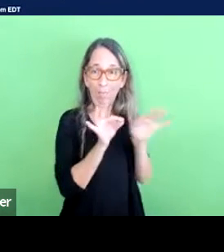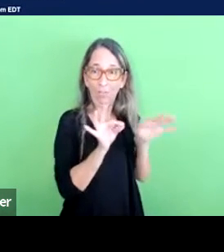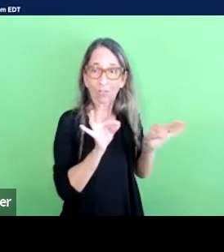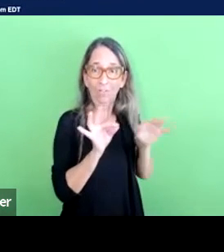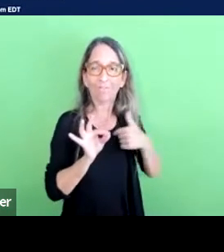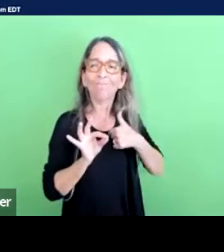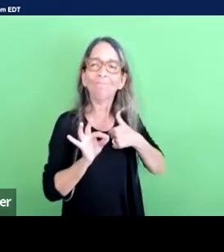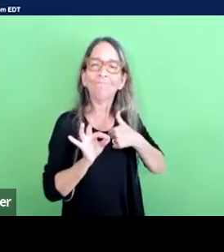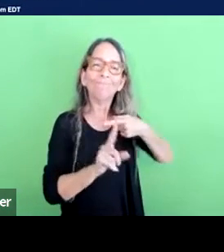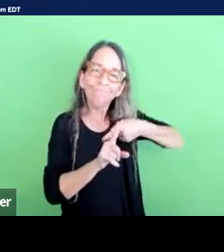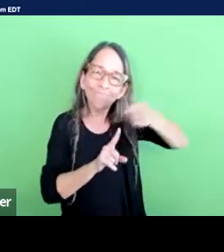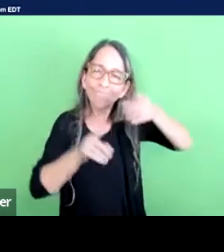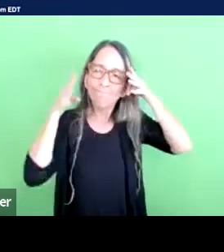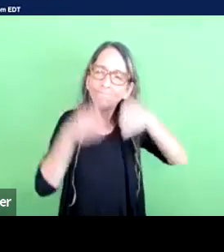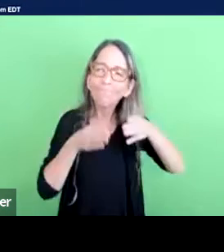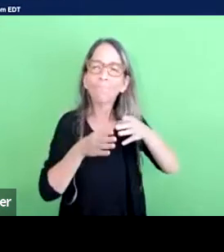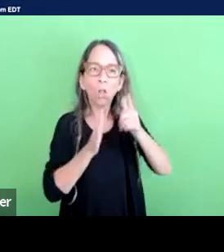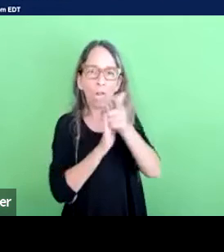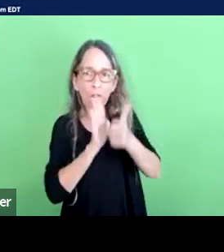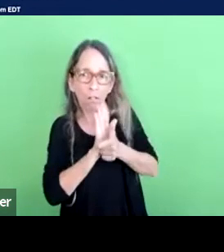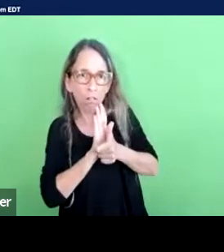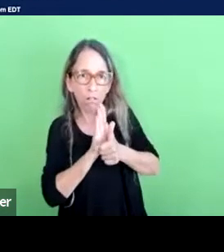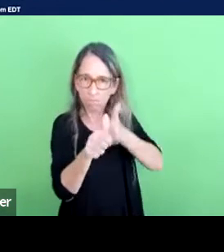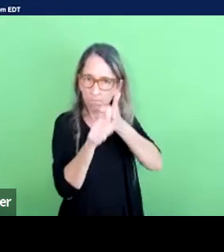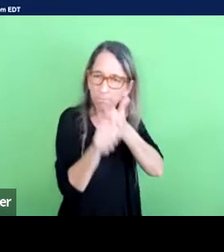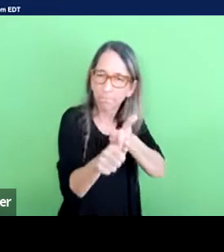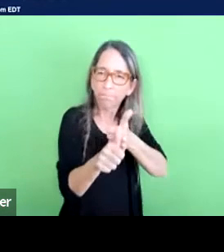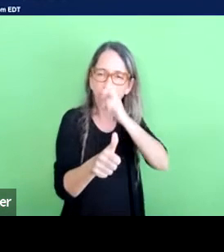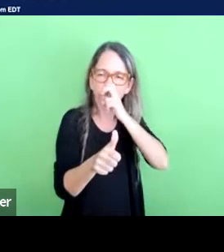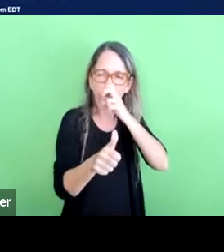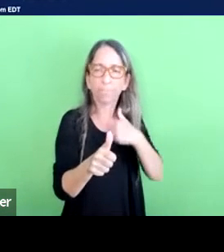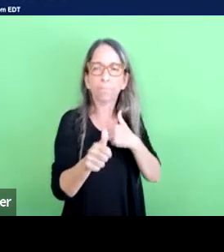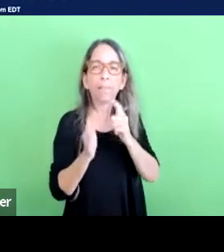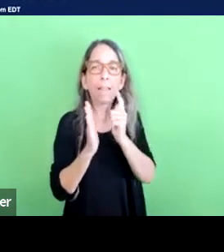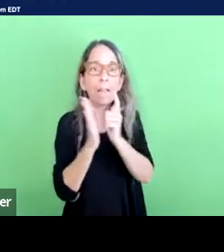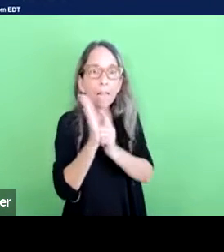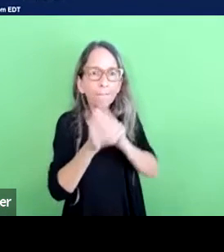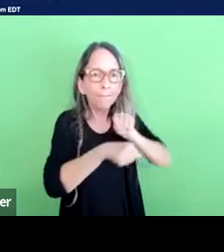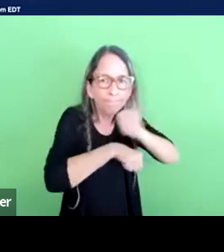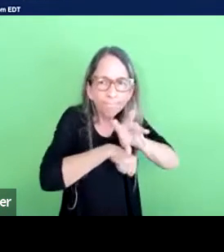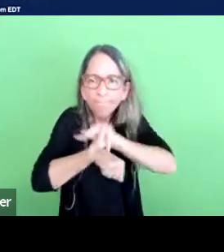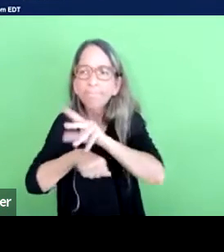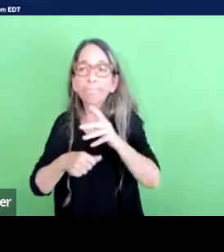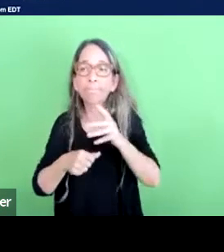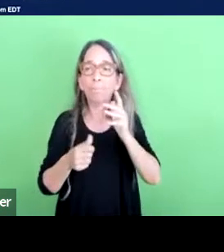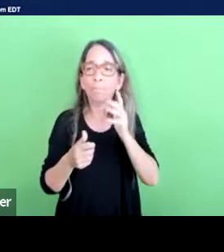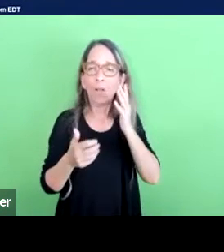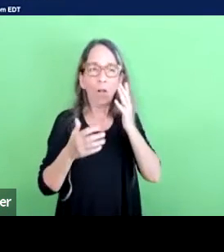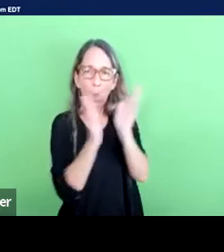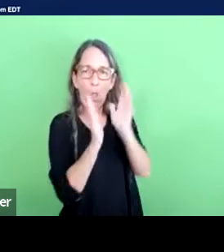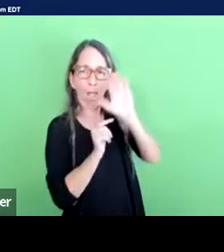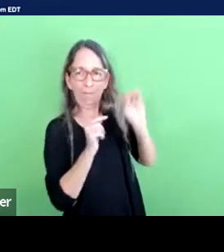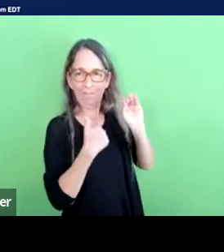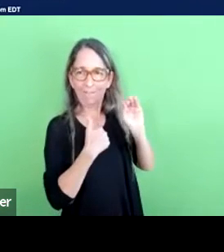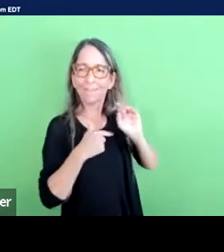advise InnoCaption on everything legal, but we're a small company, so we all wear lots of hats. I get the opportunity a lot